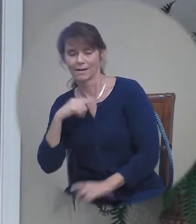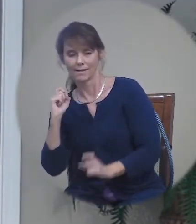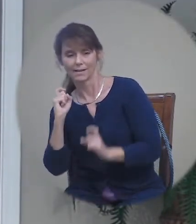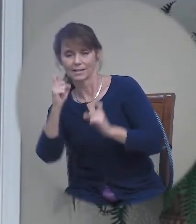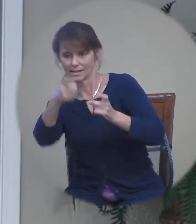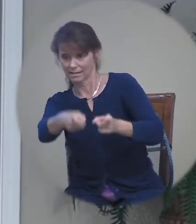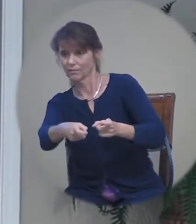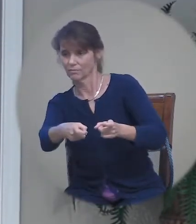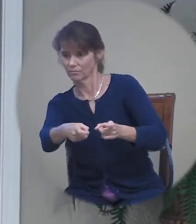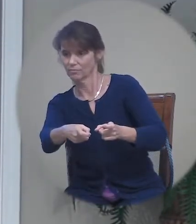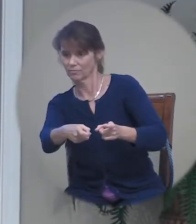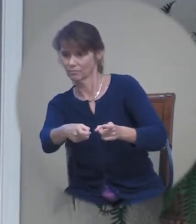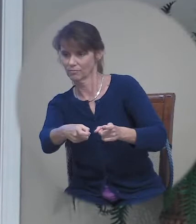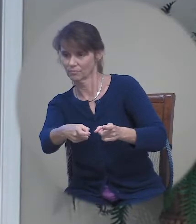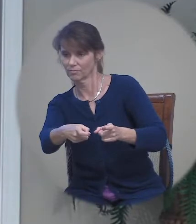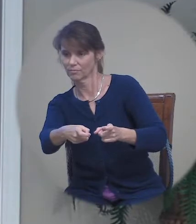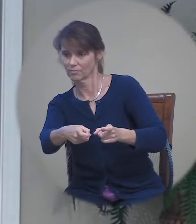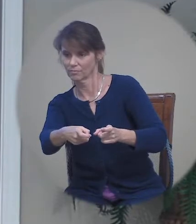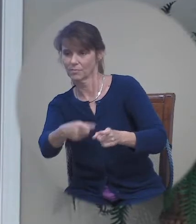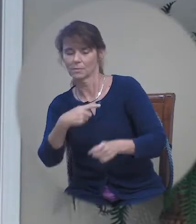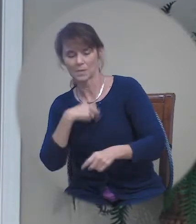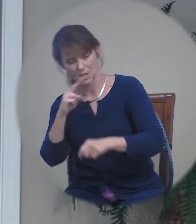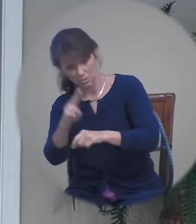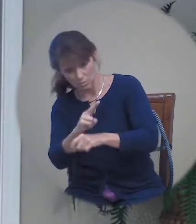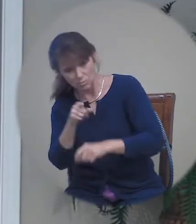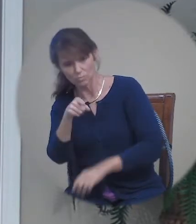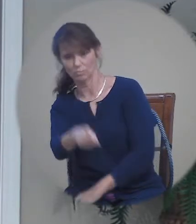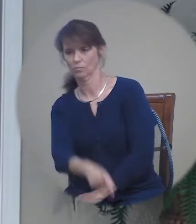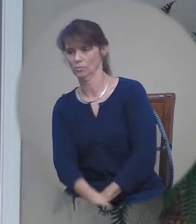been victorious is because of me.